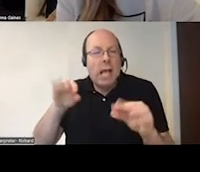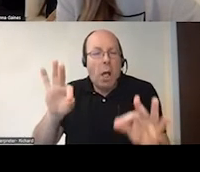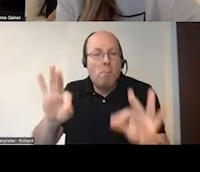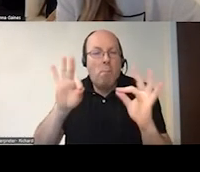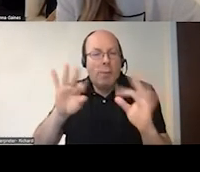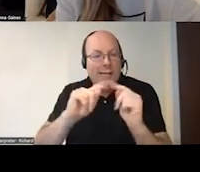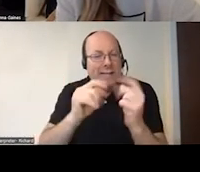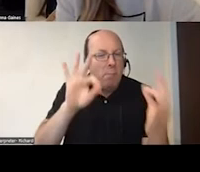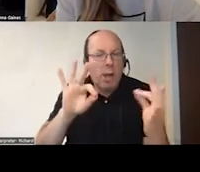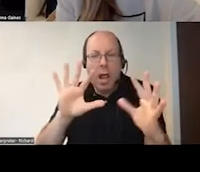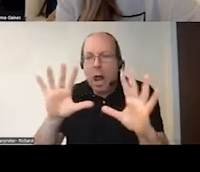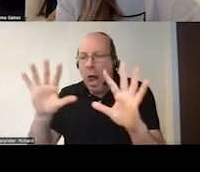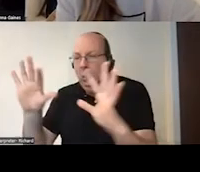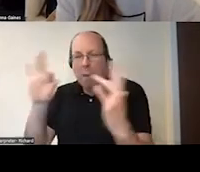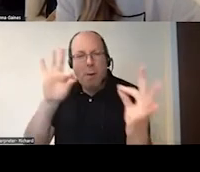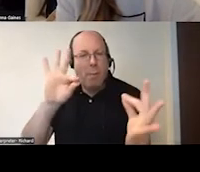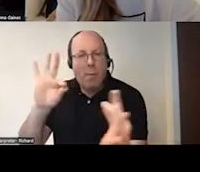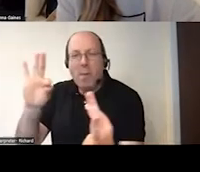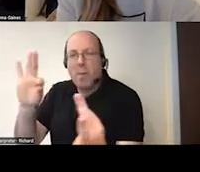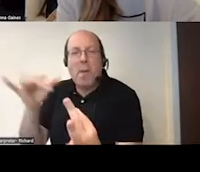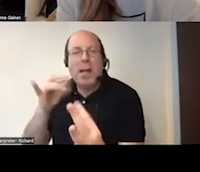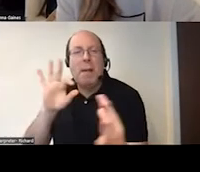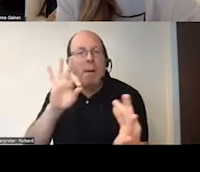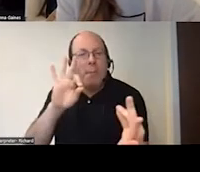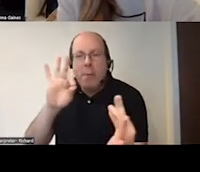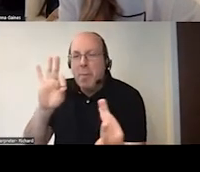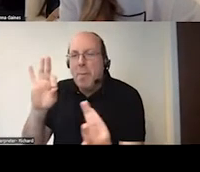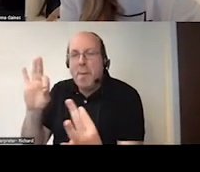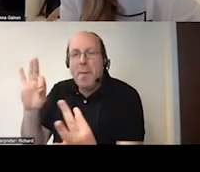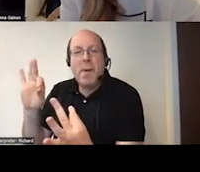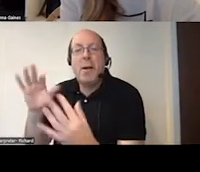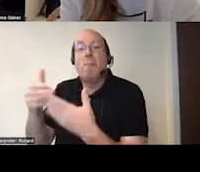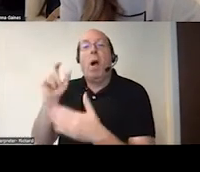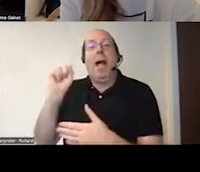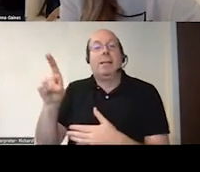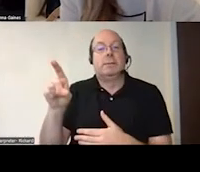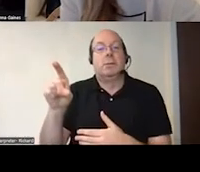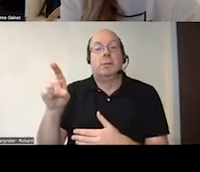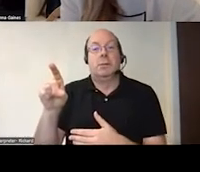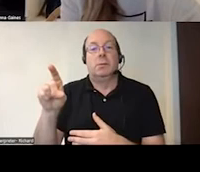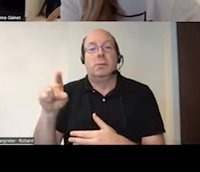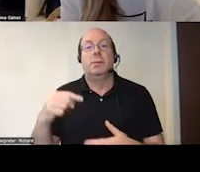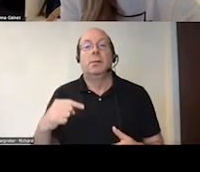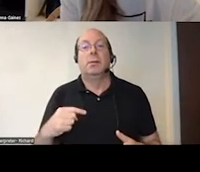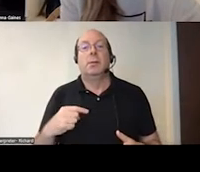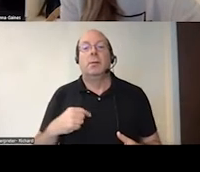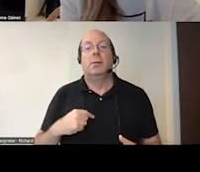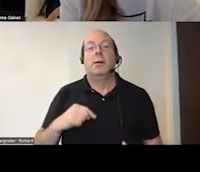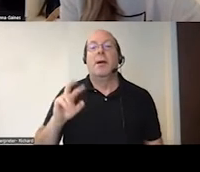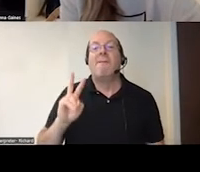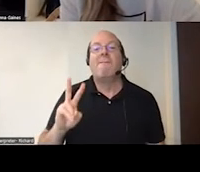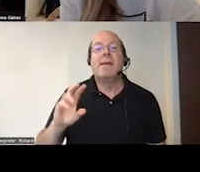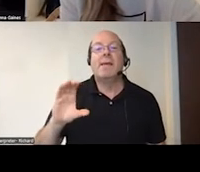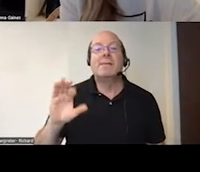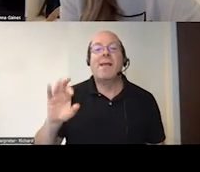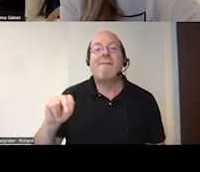needs to be perfect. My advisory board needs to be perfect. Everything needs to be perfect. And I was on the VC fund at Simon,